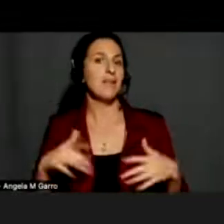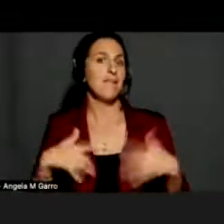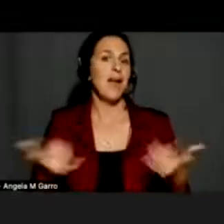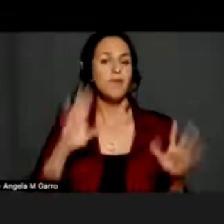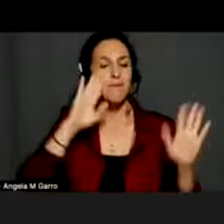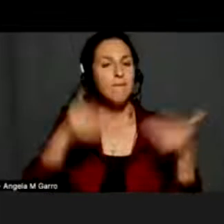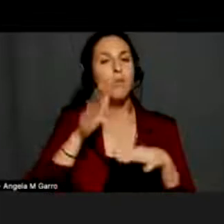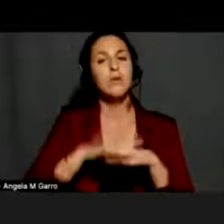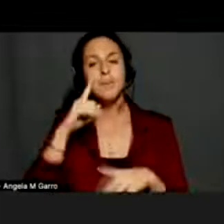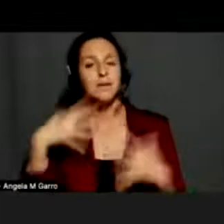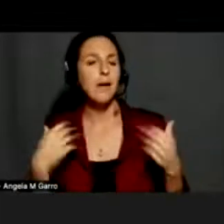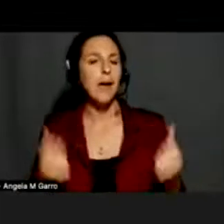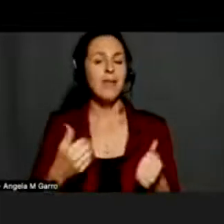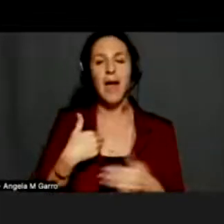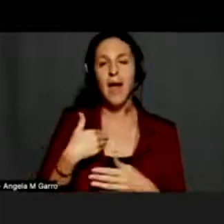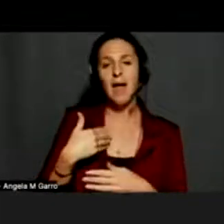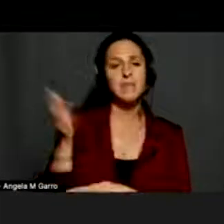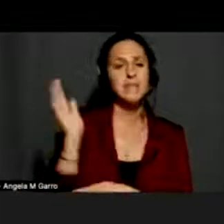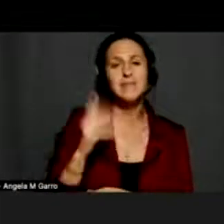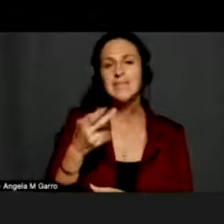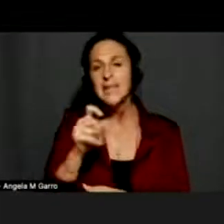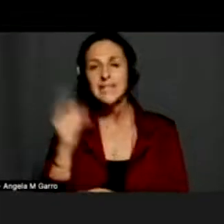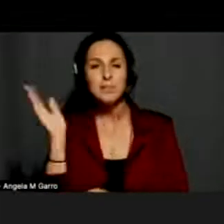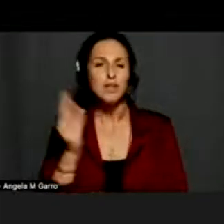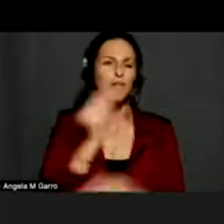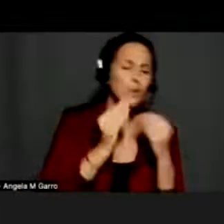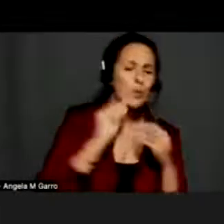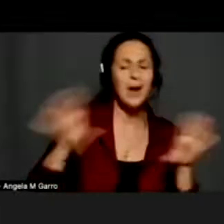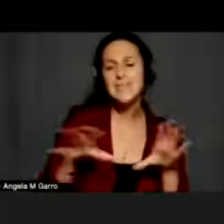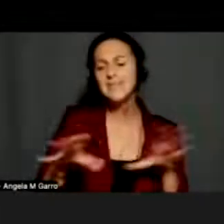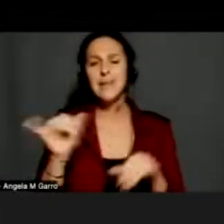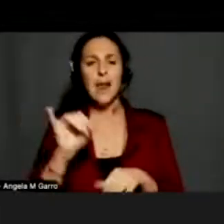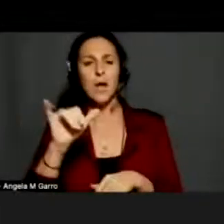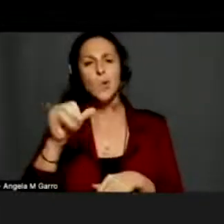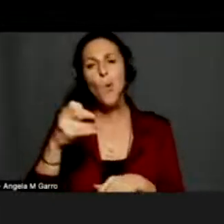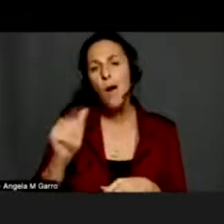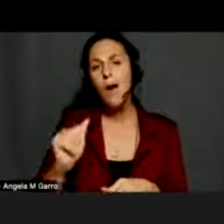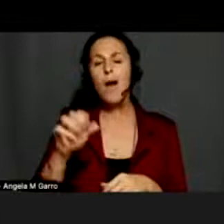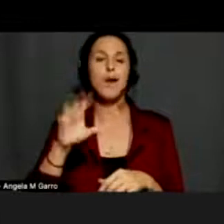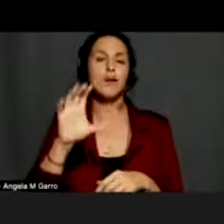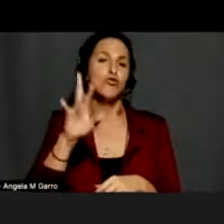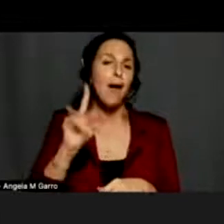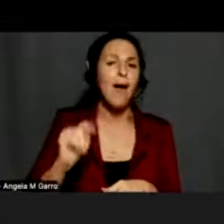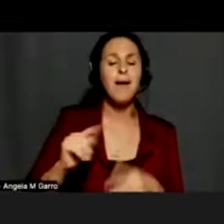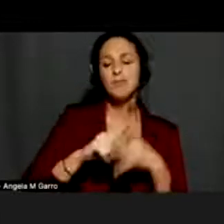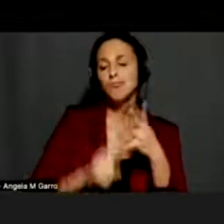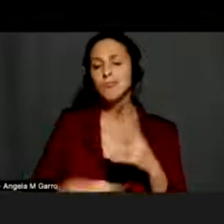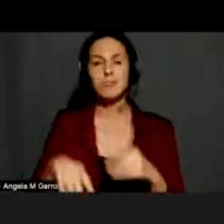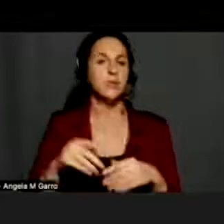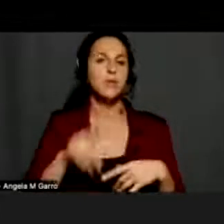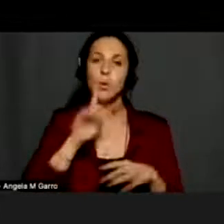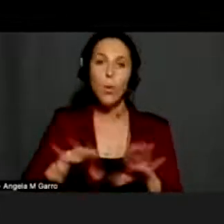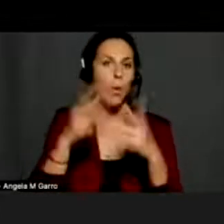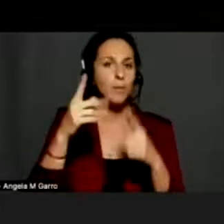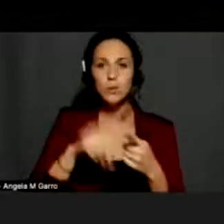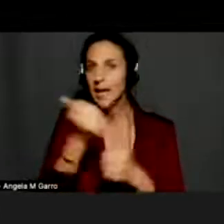have guest speakers and food and activities like yoga and crafts and all kinds of things. And so it's open to everyone,